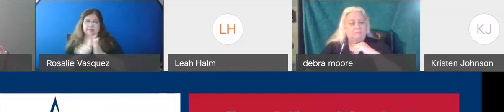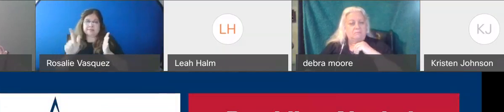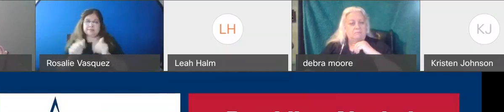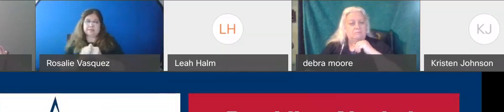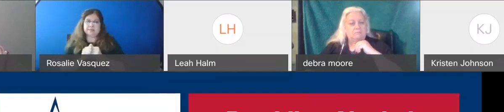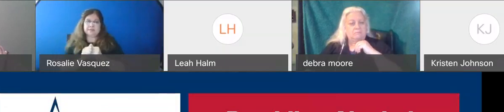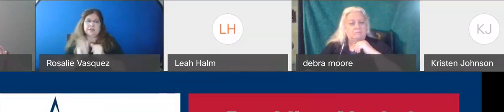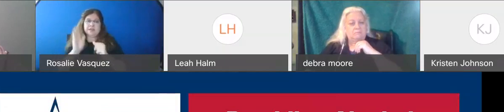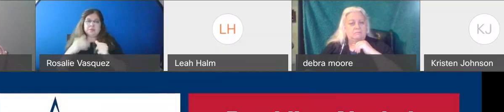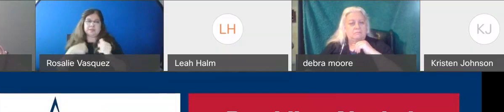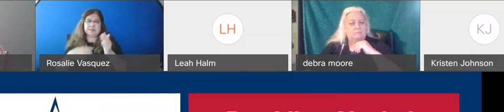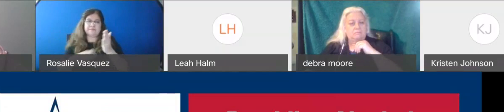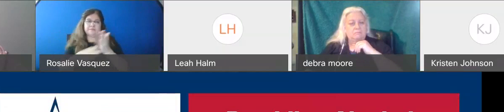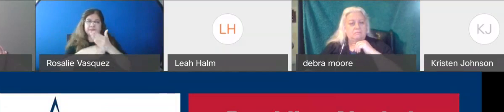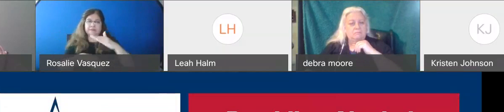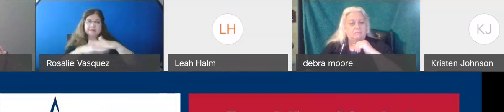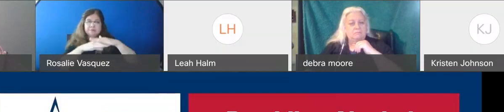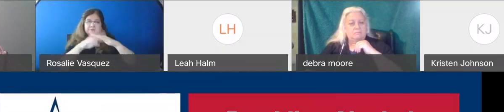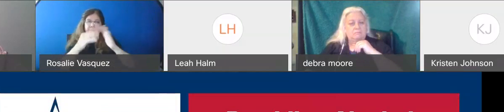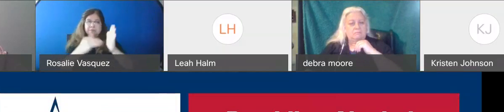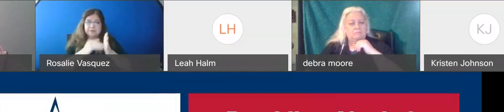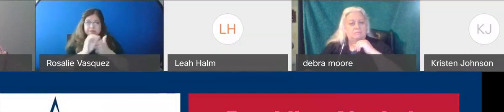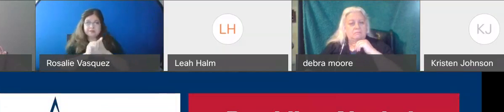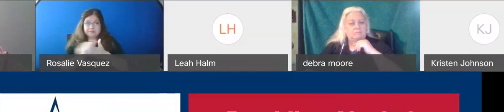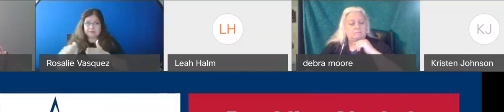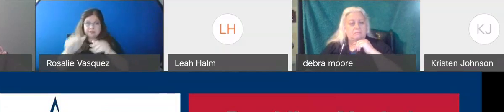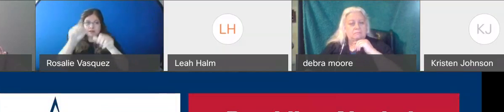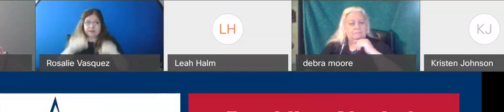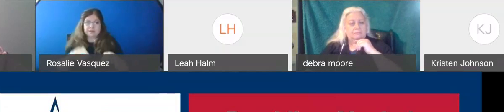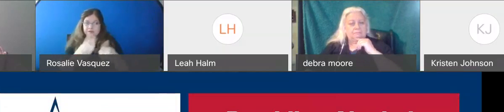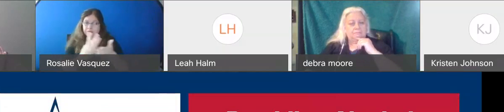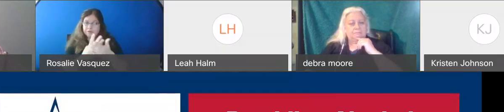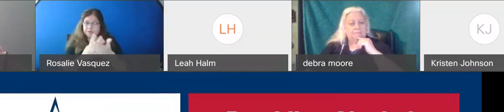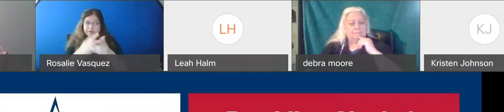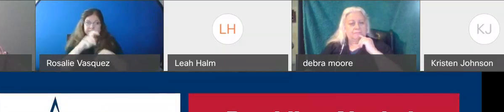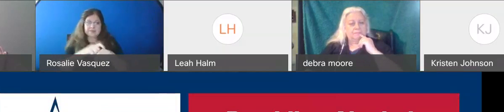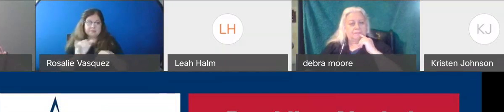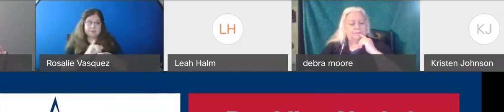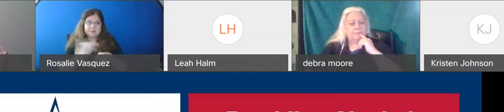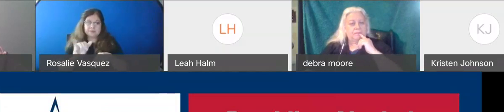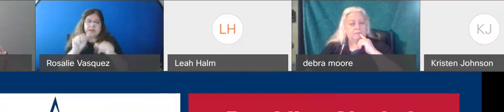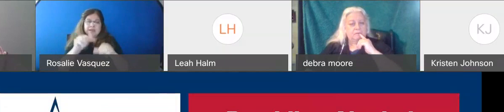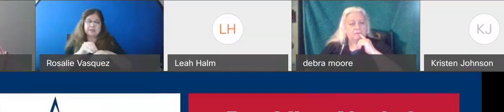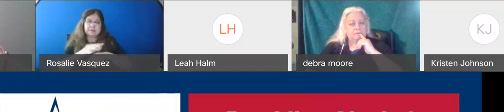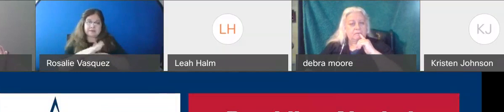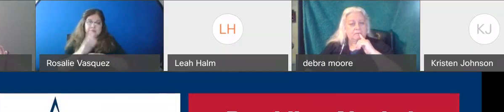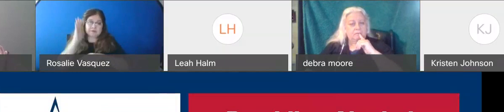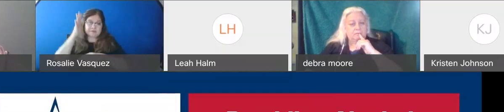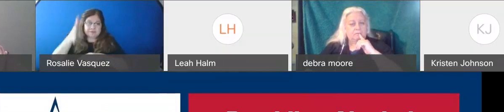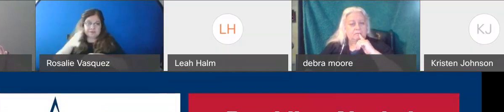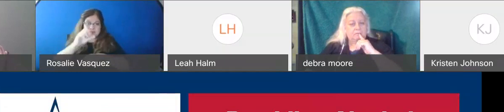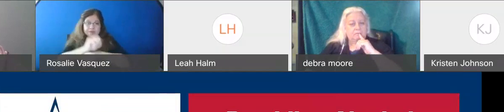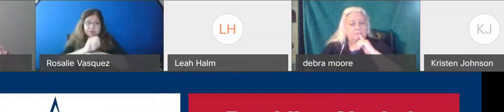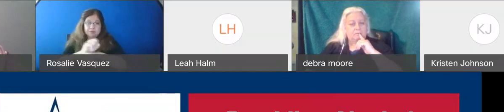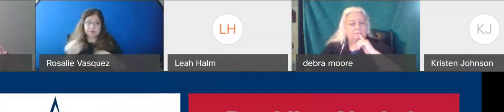fine up to $4,000 and could include jail time. So this can affect your future employment as